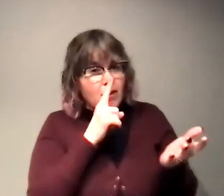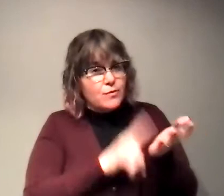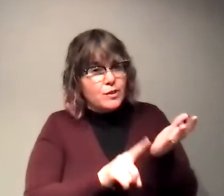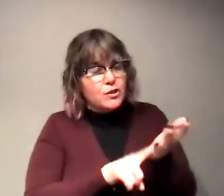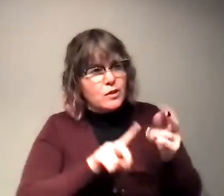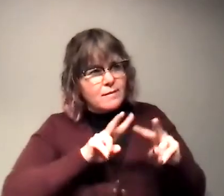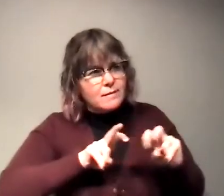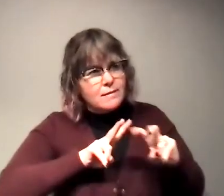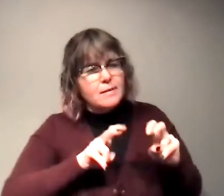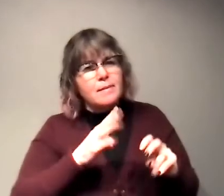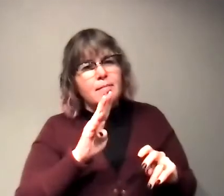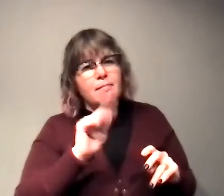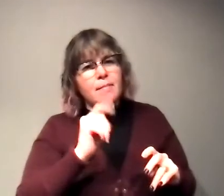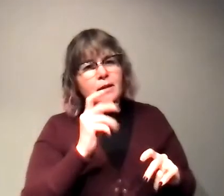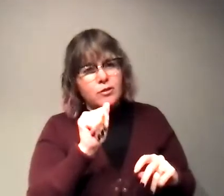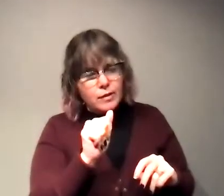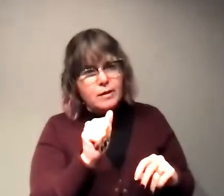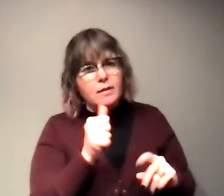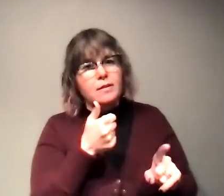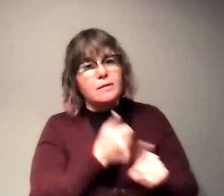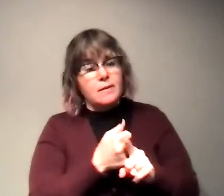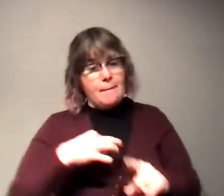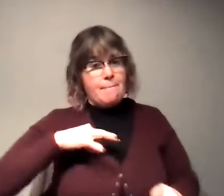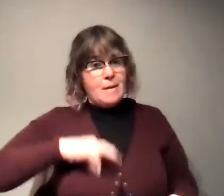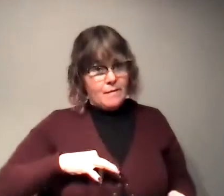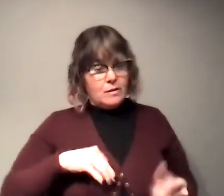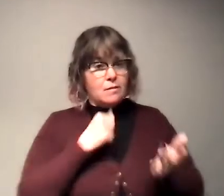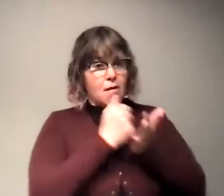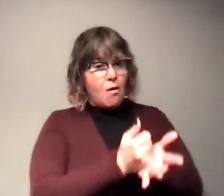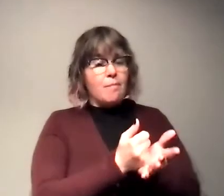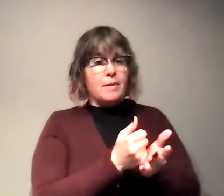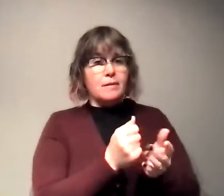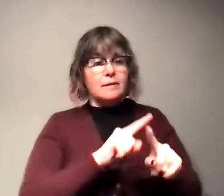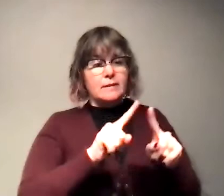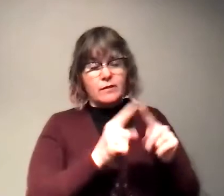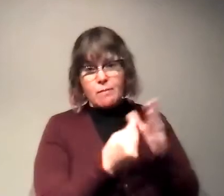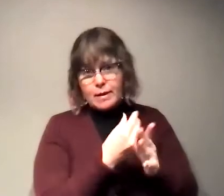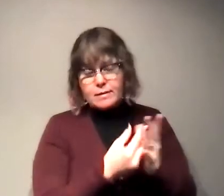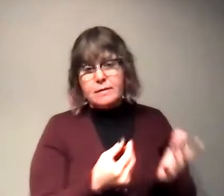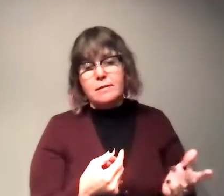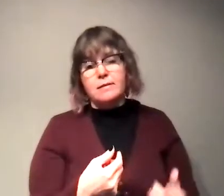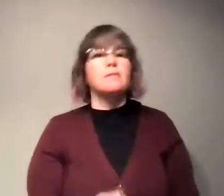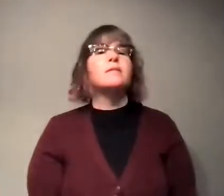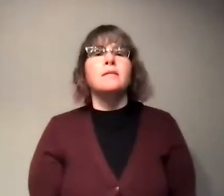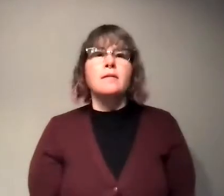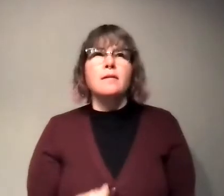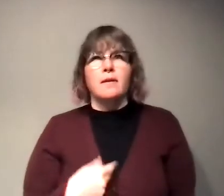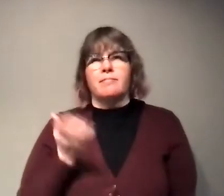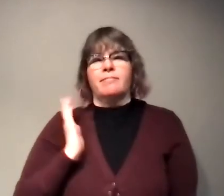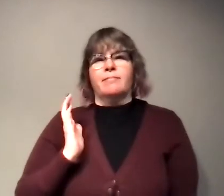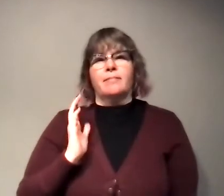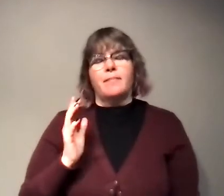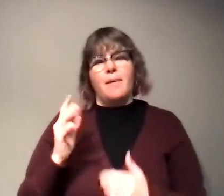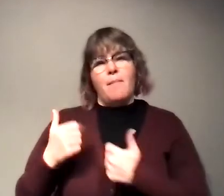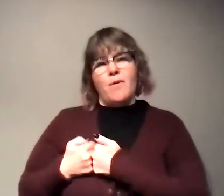at bacteria that are beneficially helping a lot of plants. I once upon a time had a boyfriend